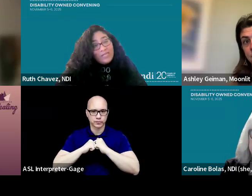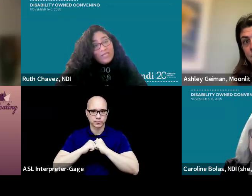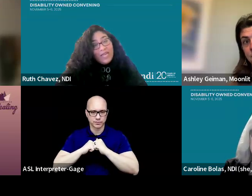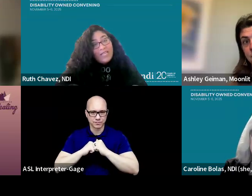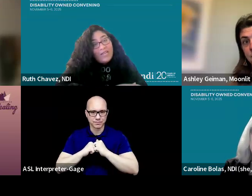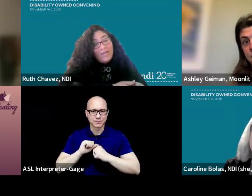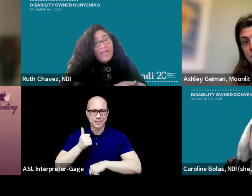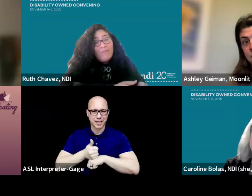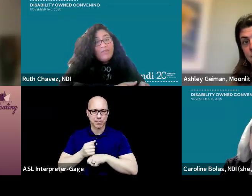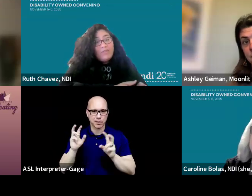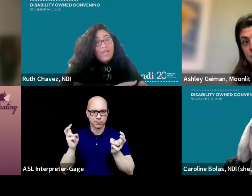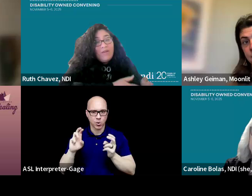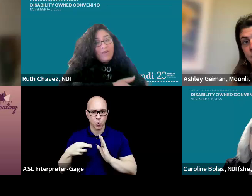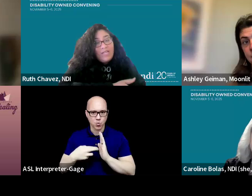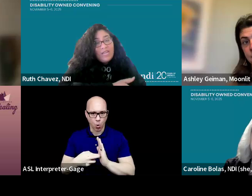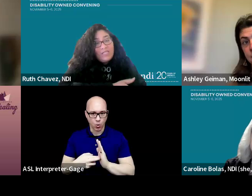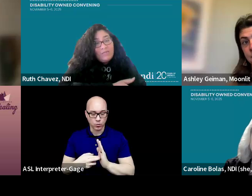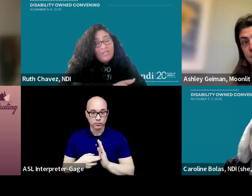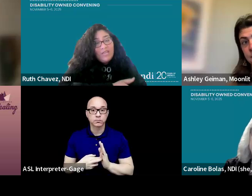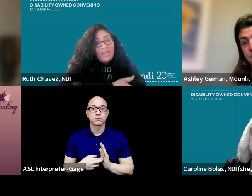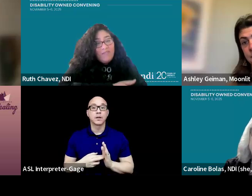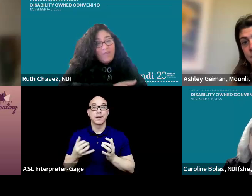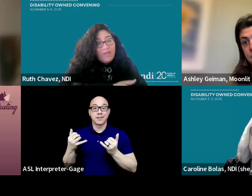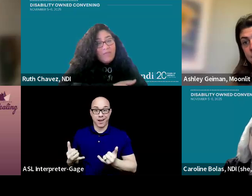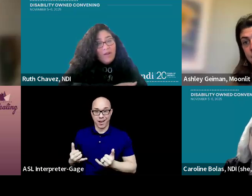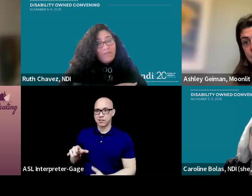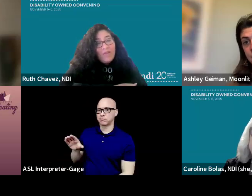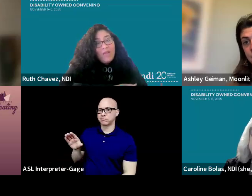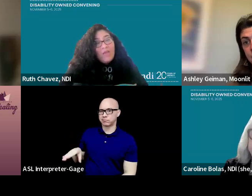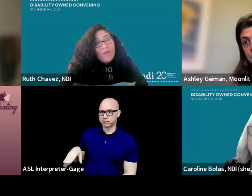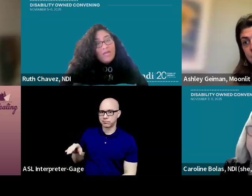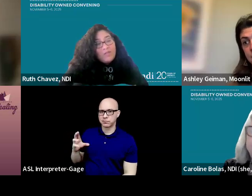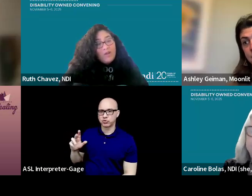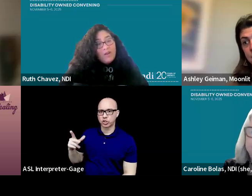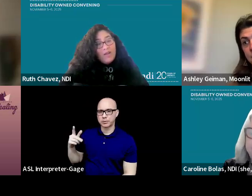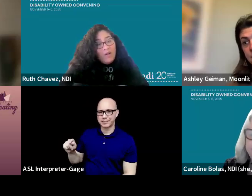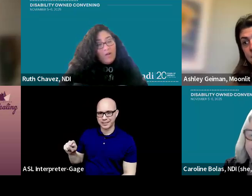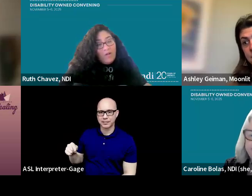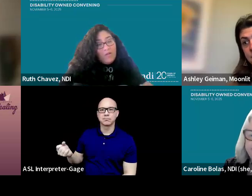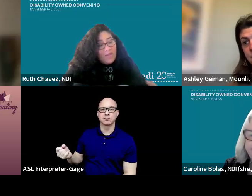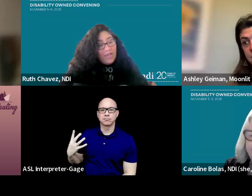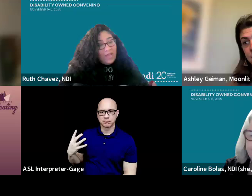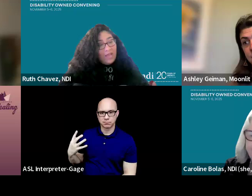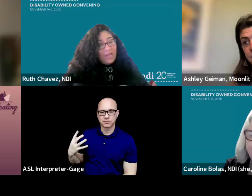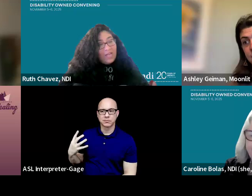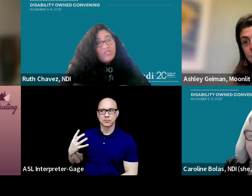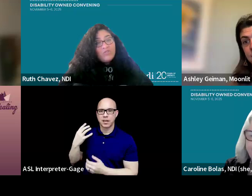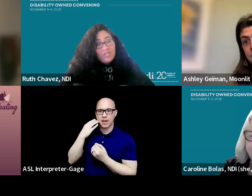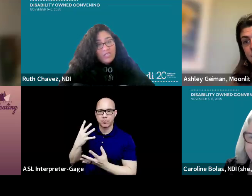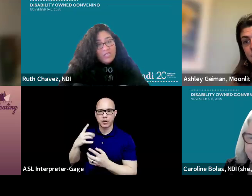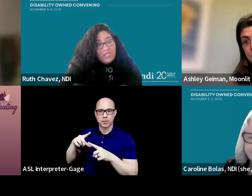your business, and then being able to say, okay, ChatGPT, give me the prompt based on all